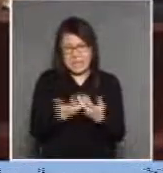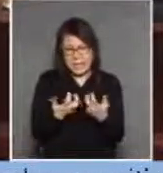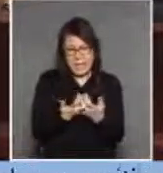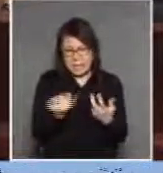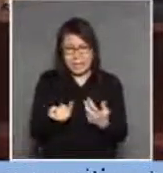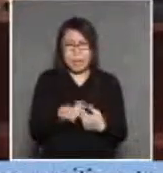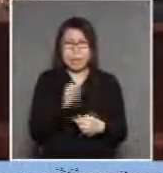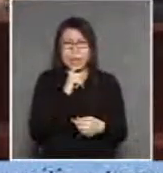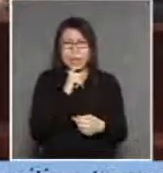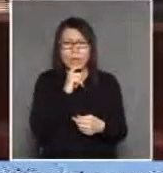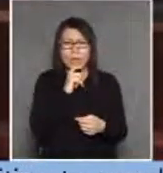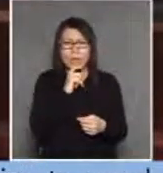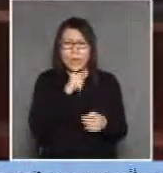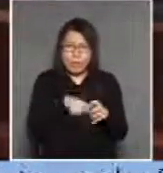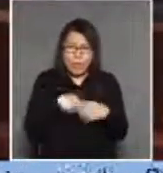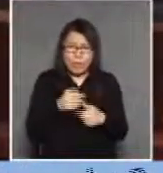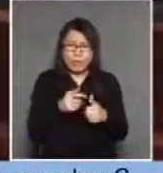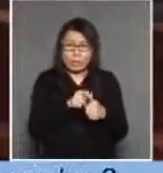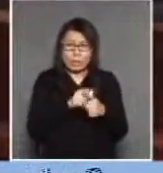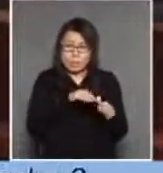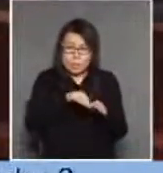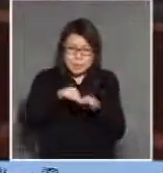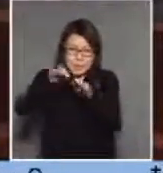harder for the company instead of being